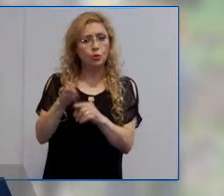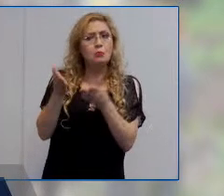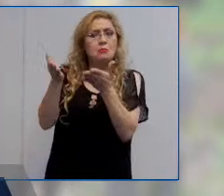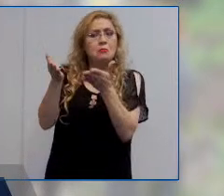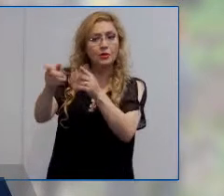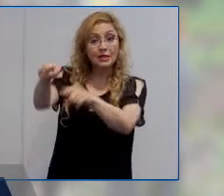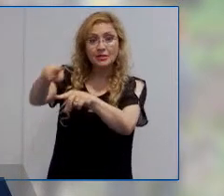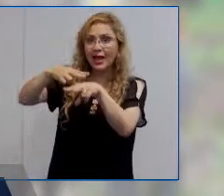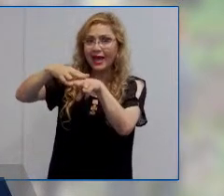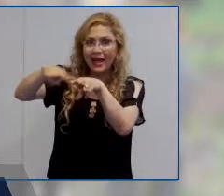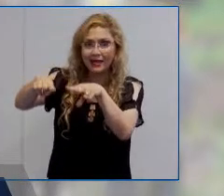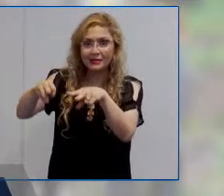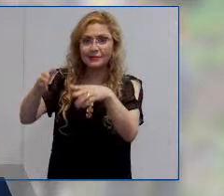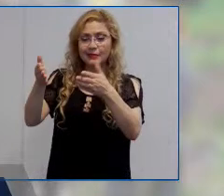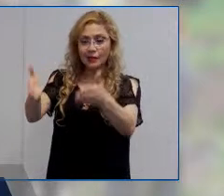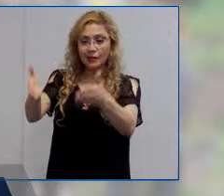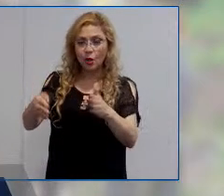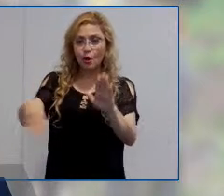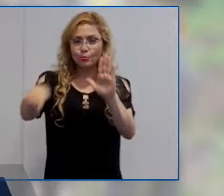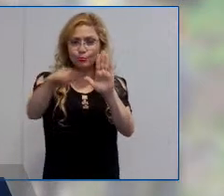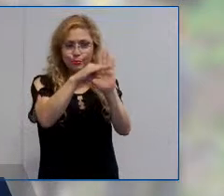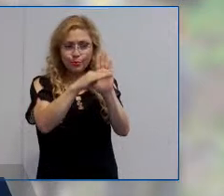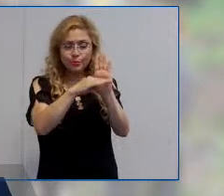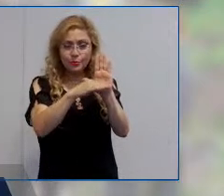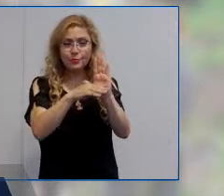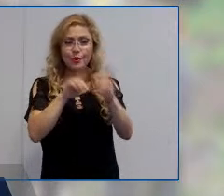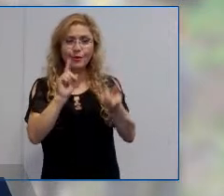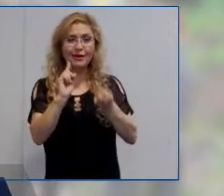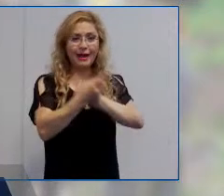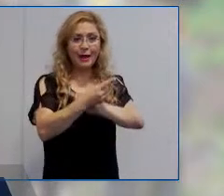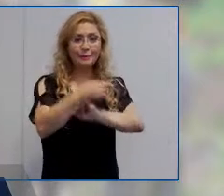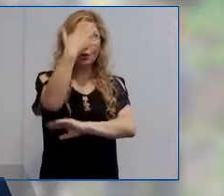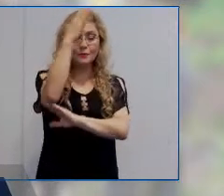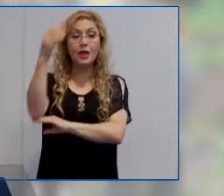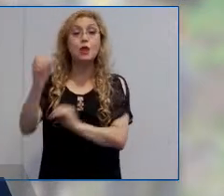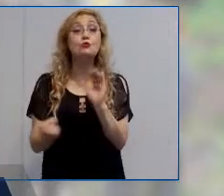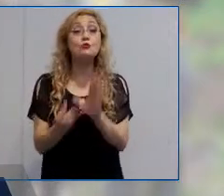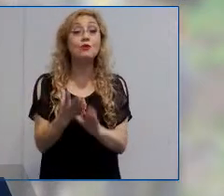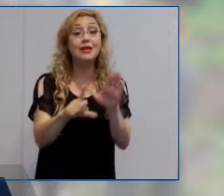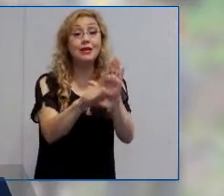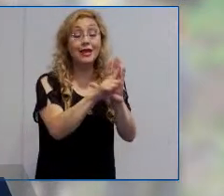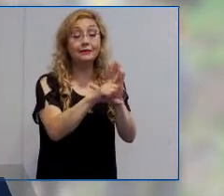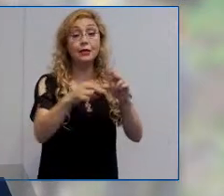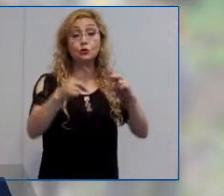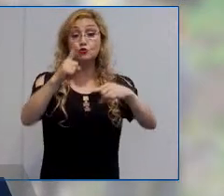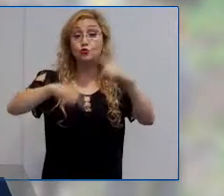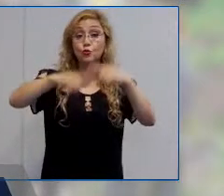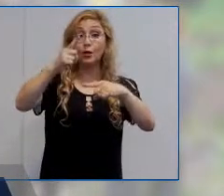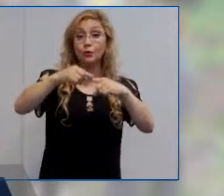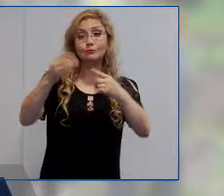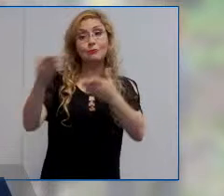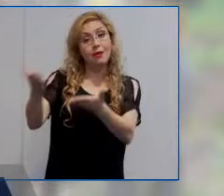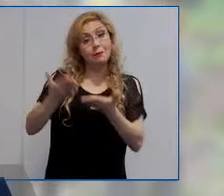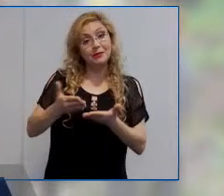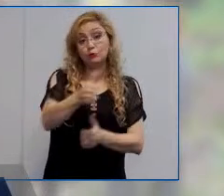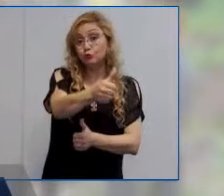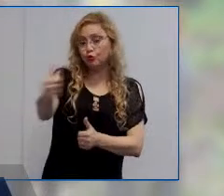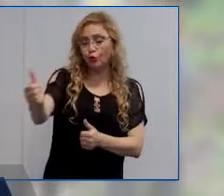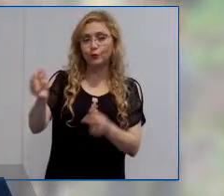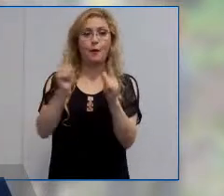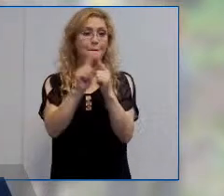see what they do there, updating the climate change plans, the new Soil Act. And